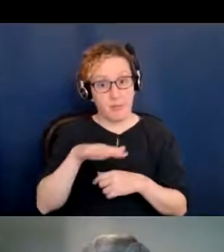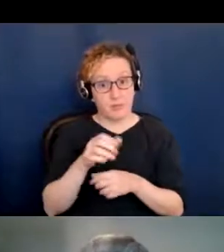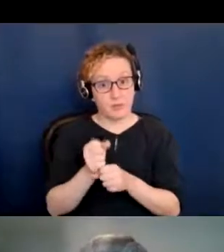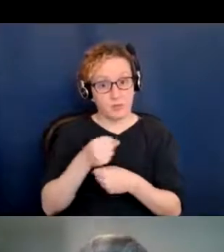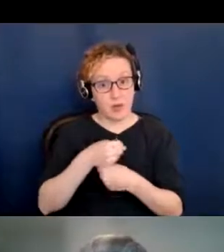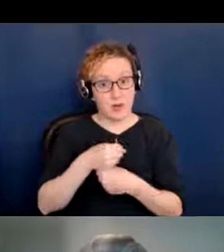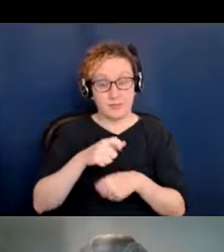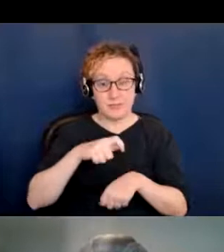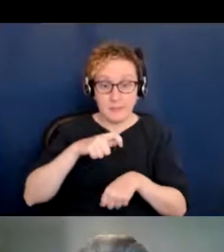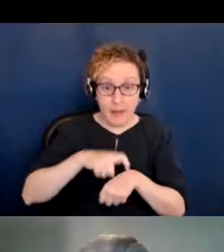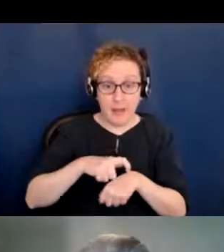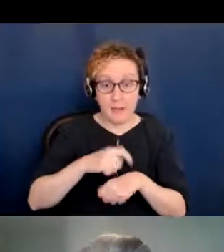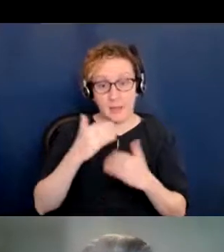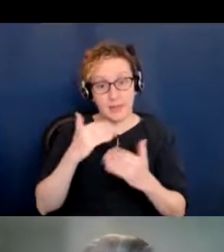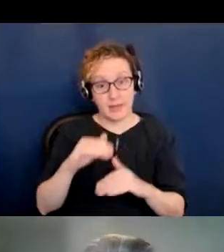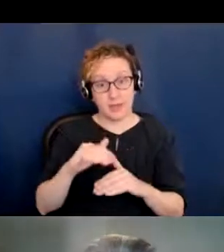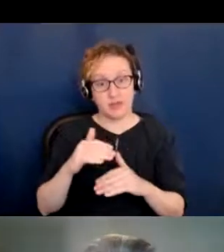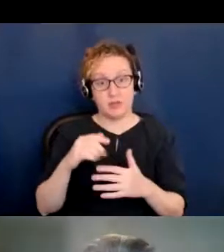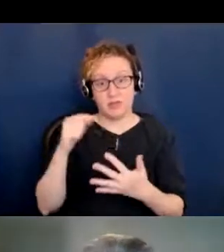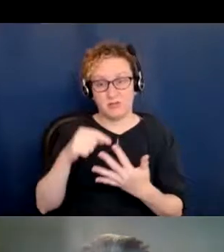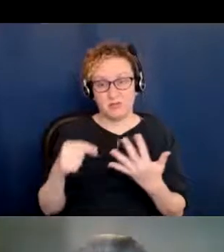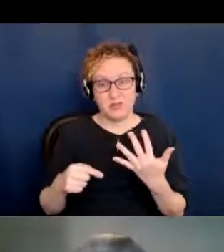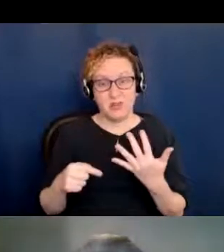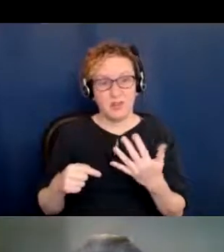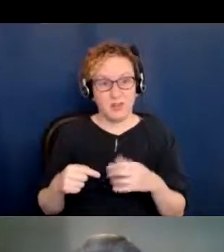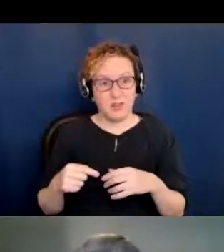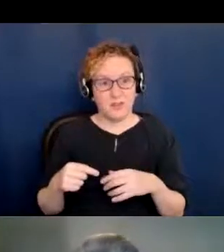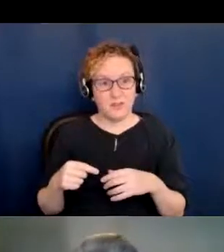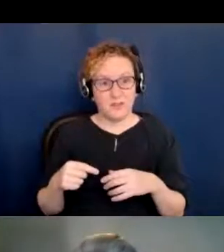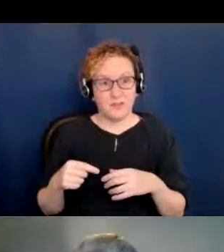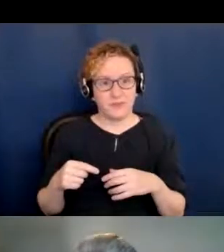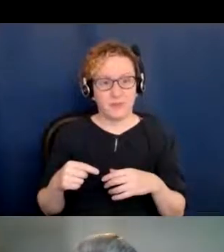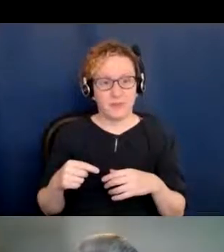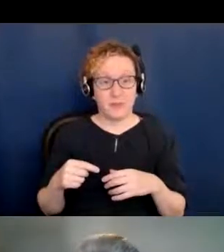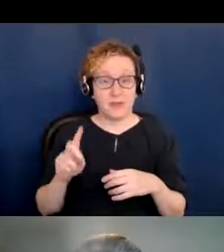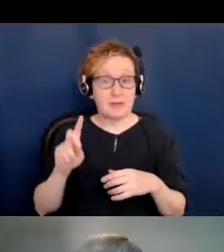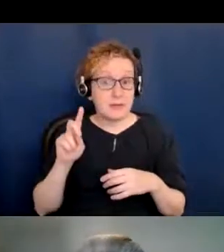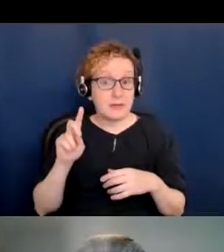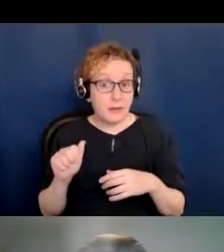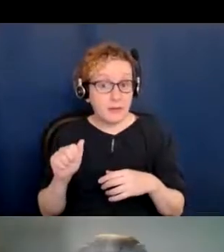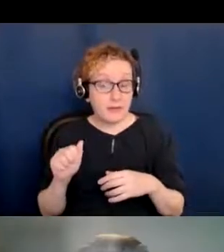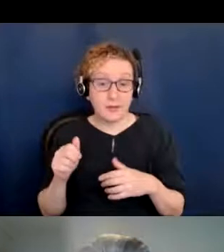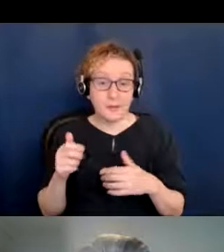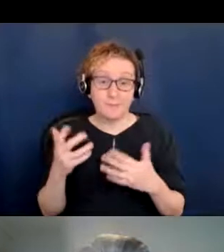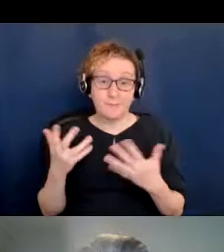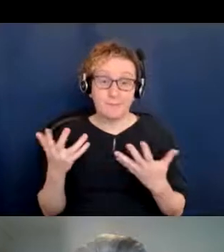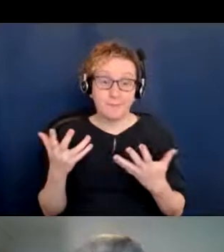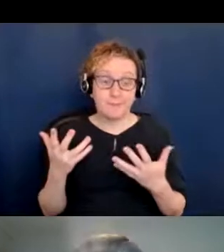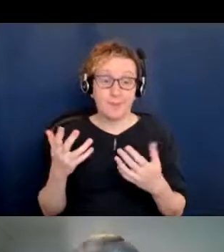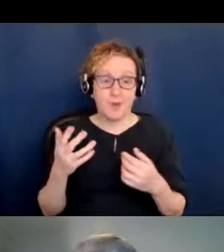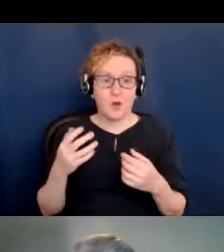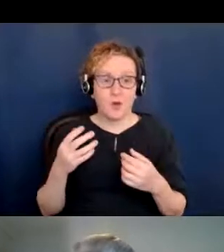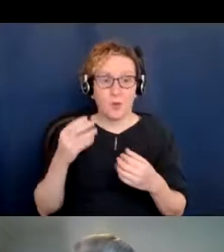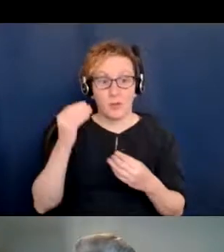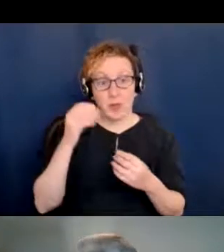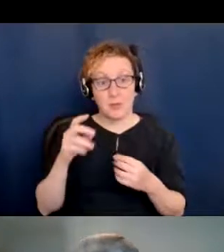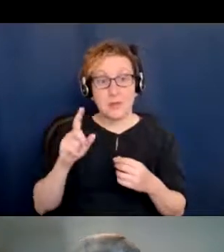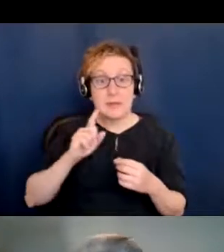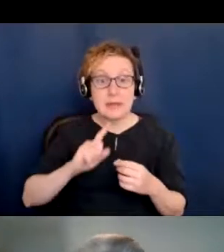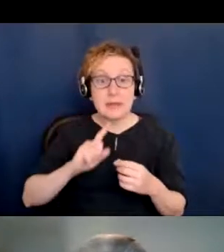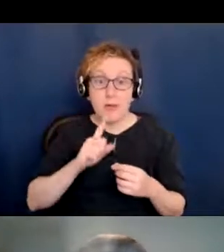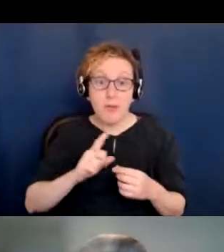etc. You know, looking at whether it's a disability or whether, you know, we're thinking about a single mother or,